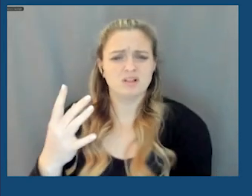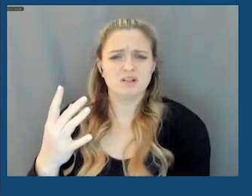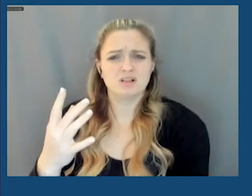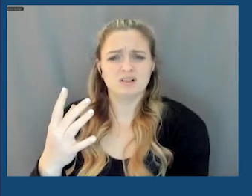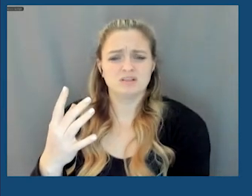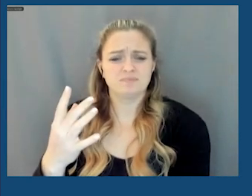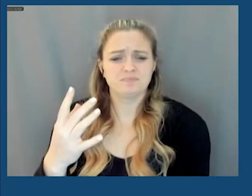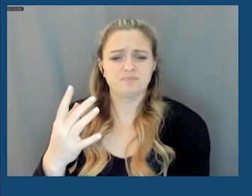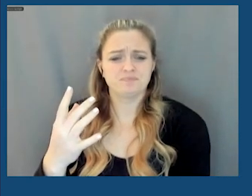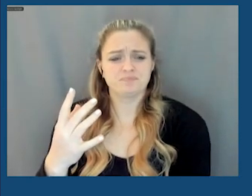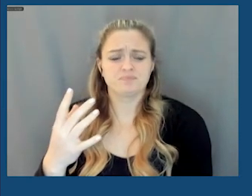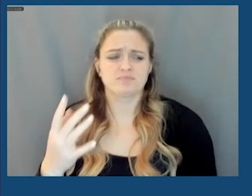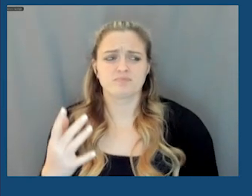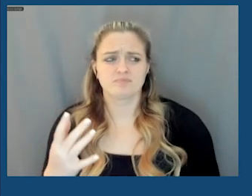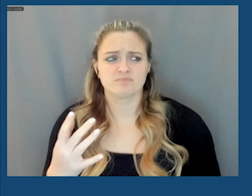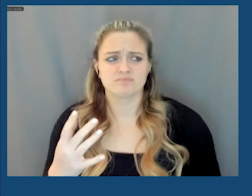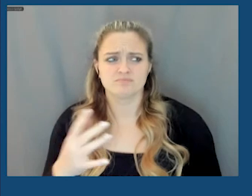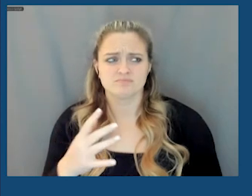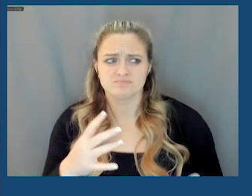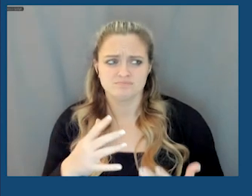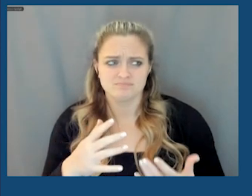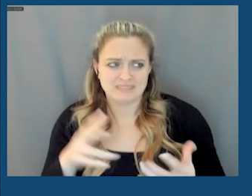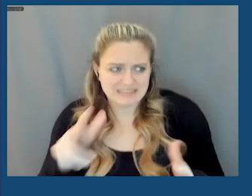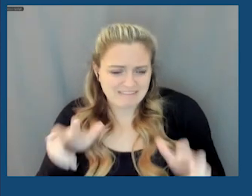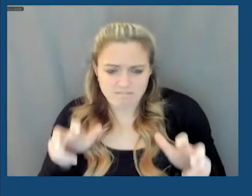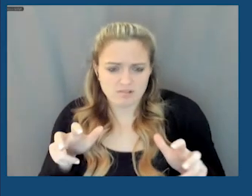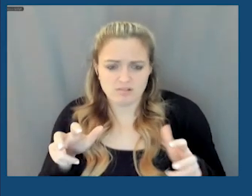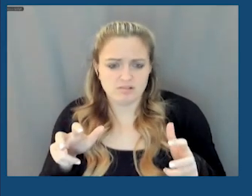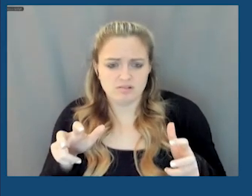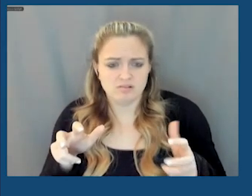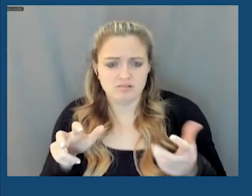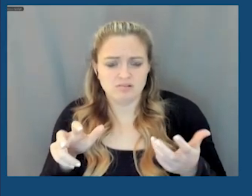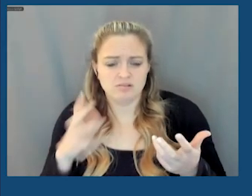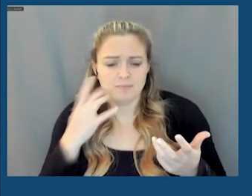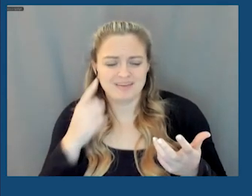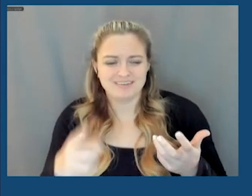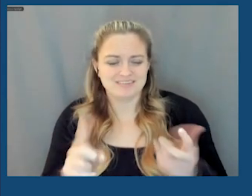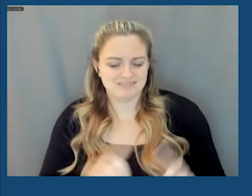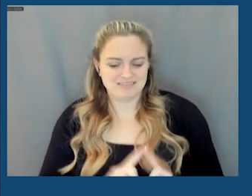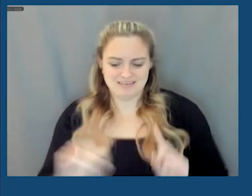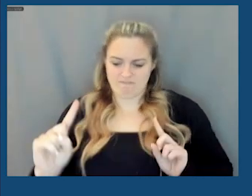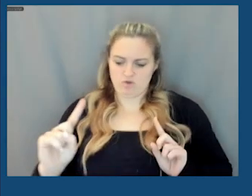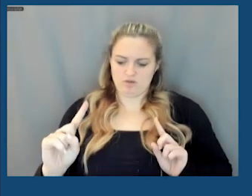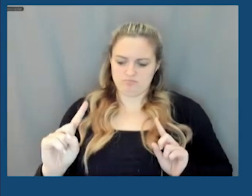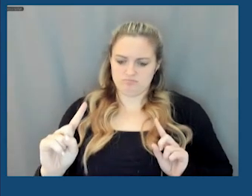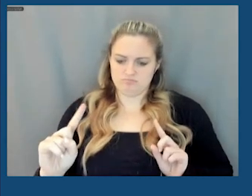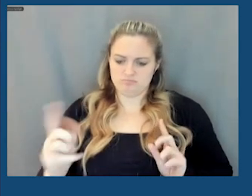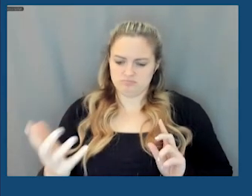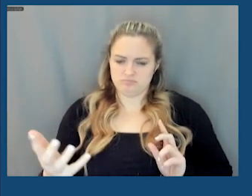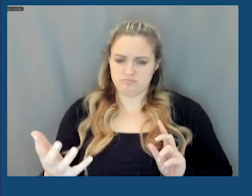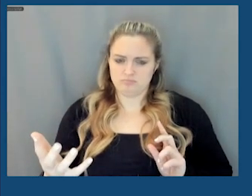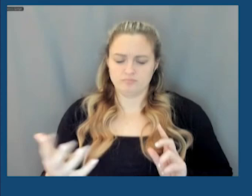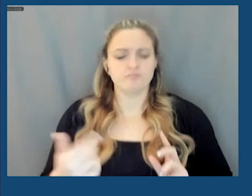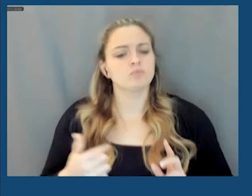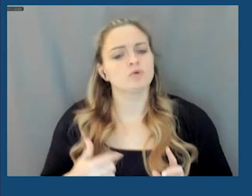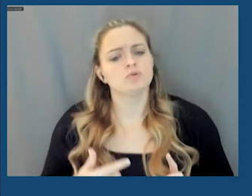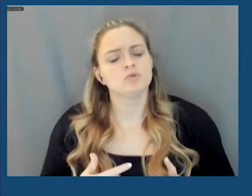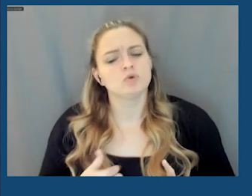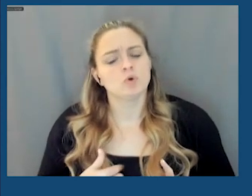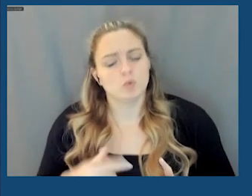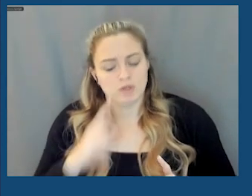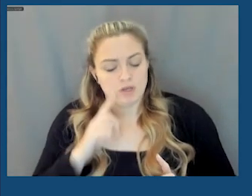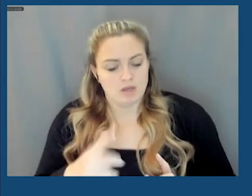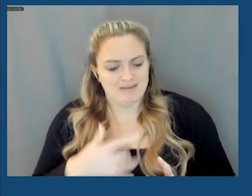horrendous, hurtful, evil, just because they're different from them. So what I found in that room,